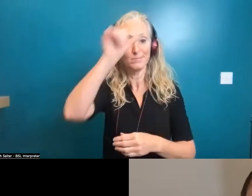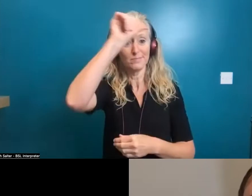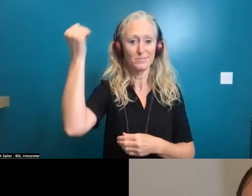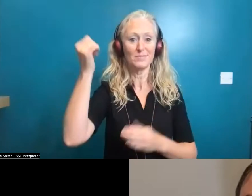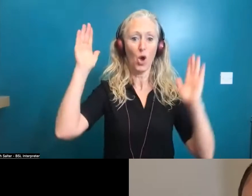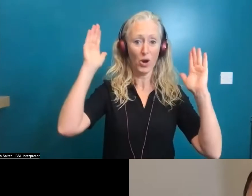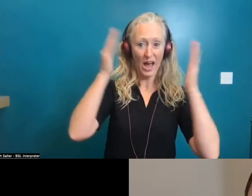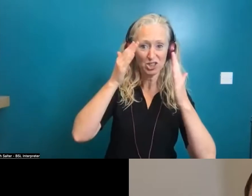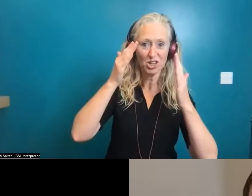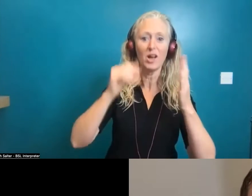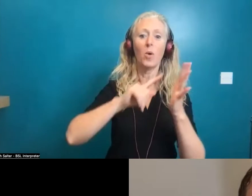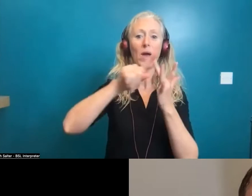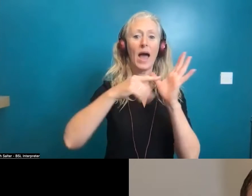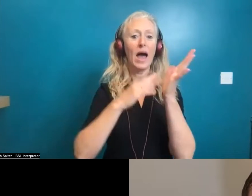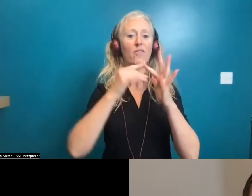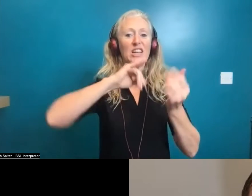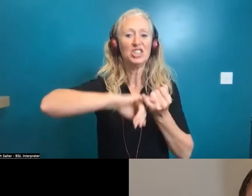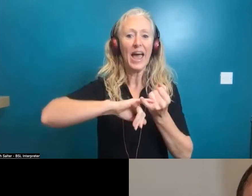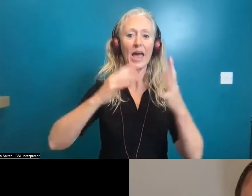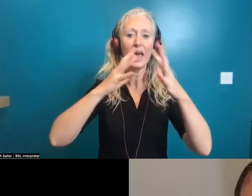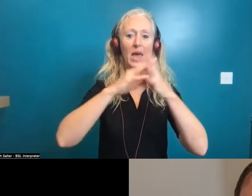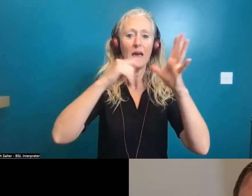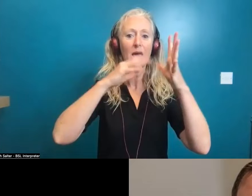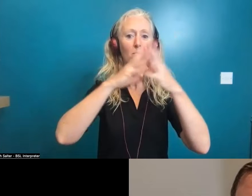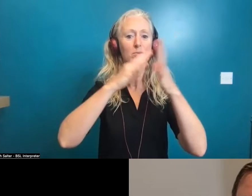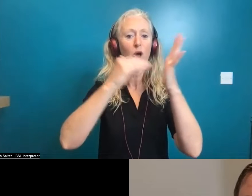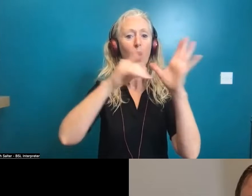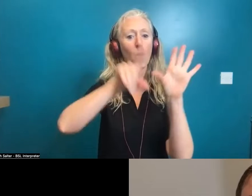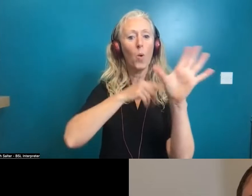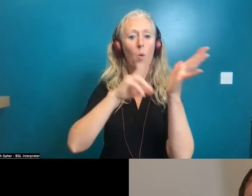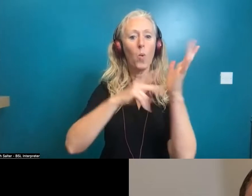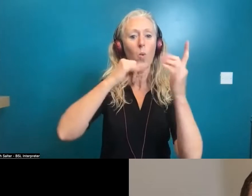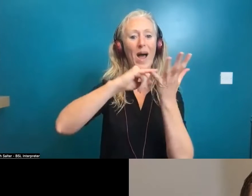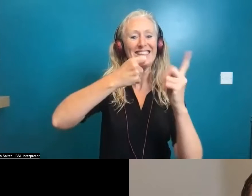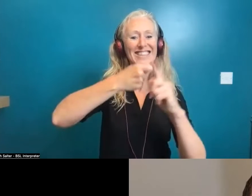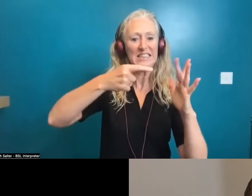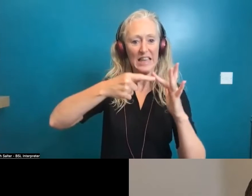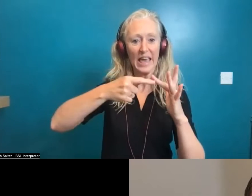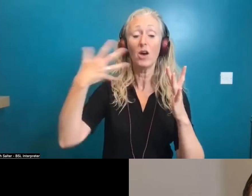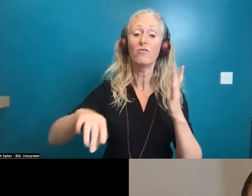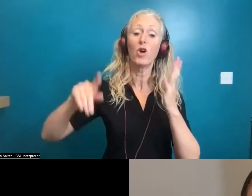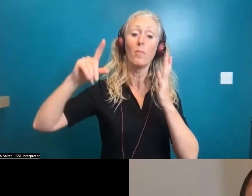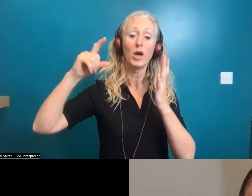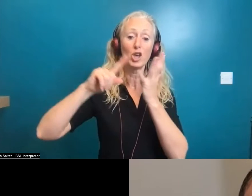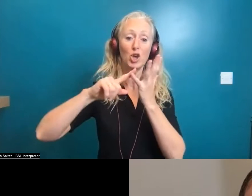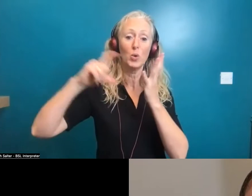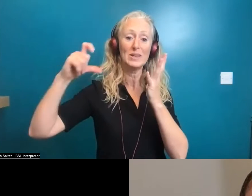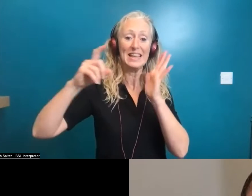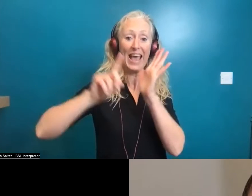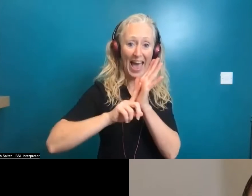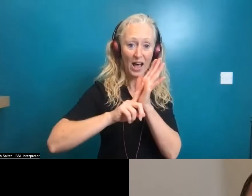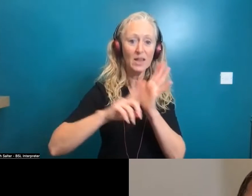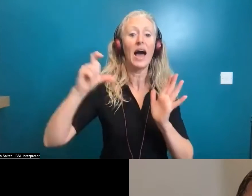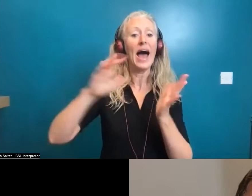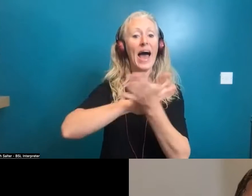Wawiński. Apologise if I got that one wrong. I've only just been told how to pronounce it, from UCL London. Chloe Joyner from UsherKids UK